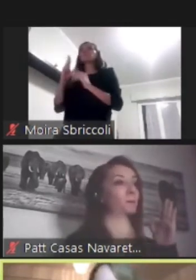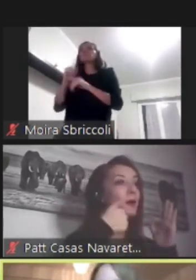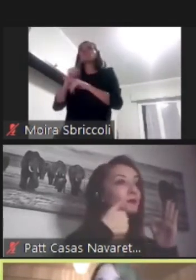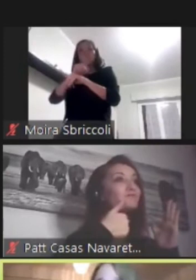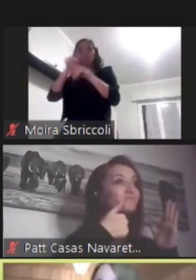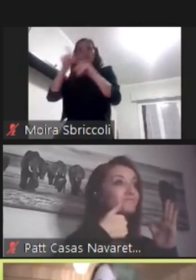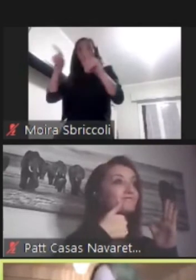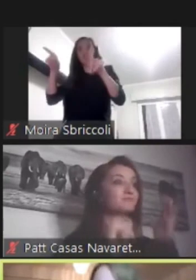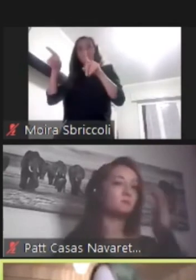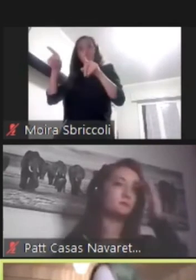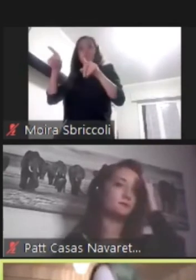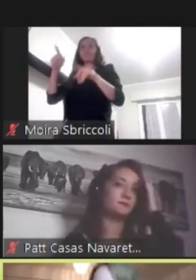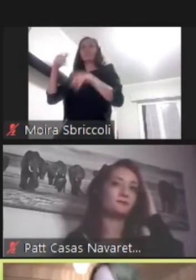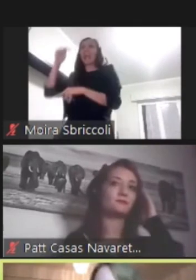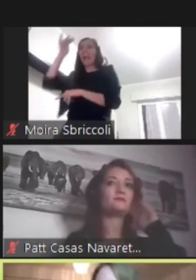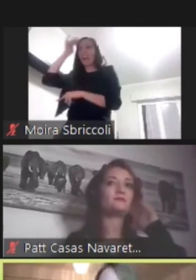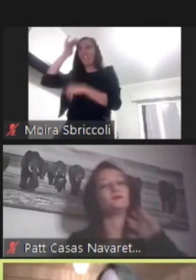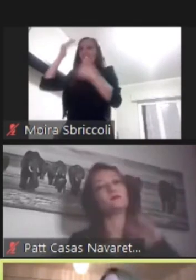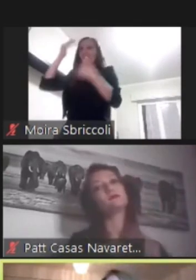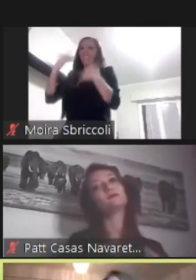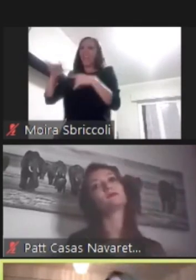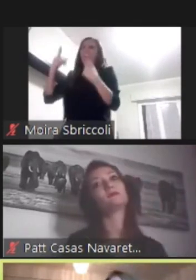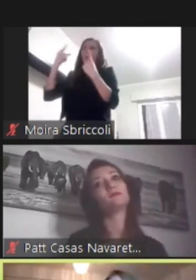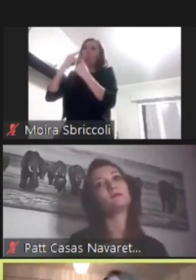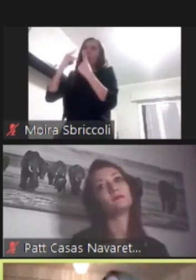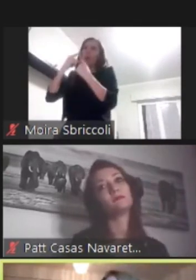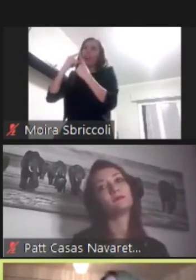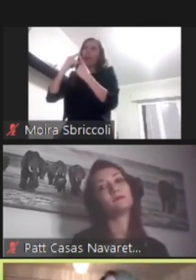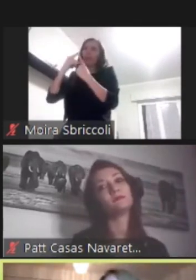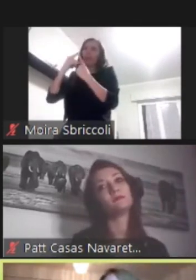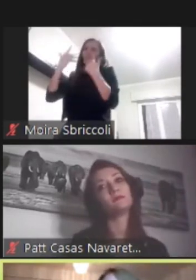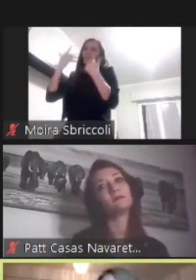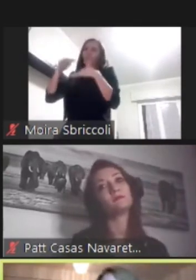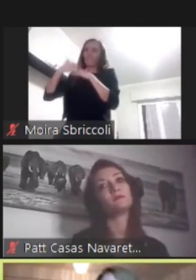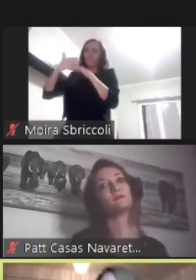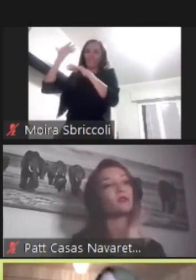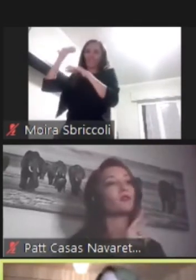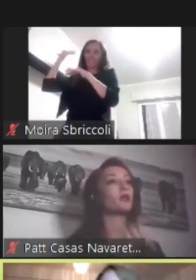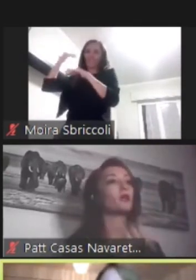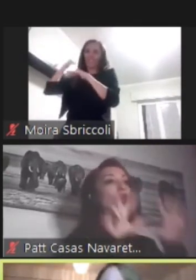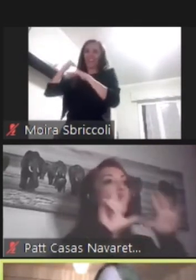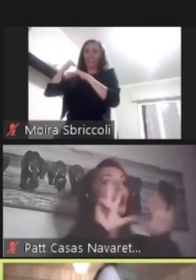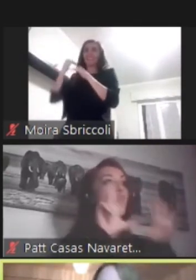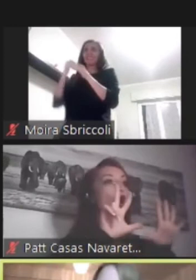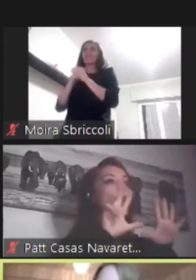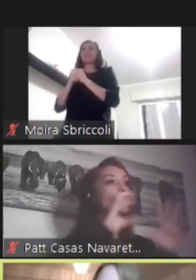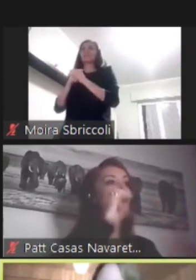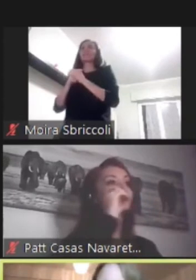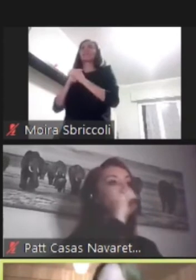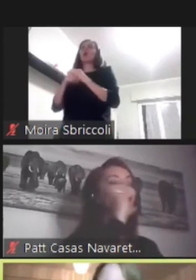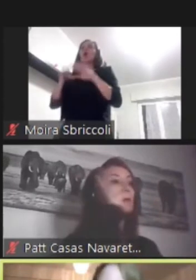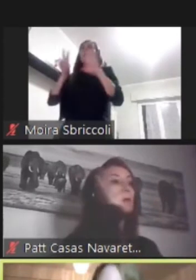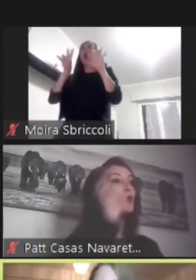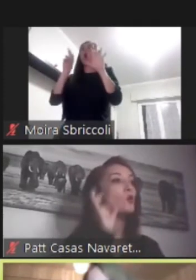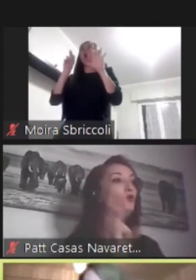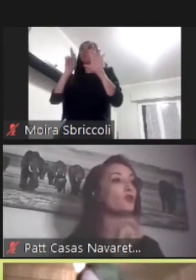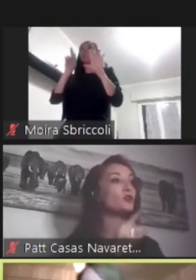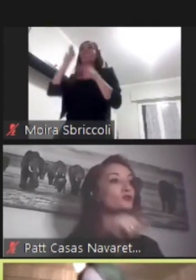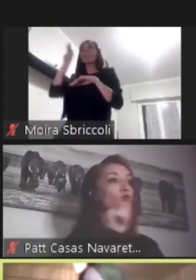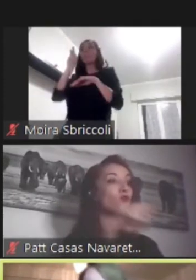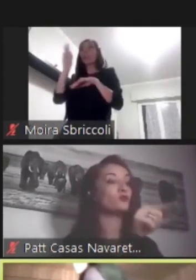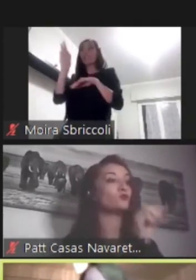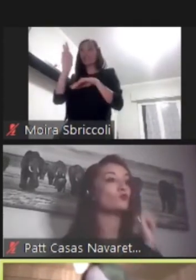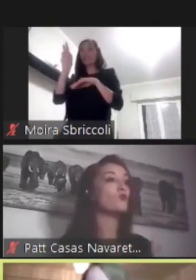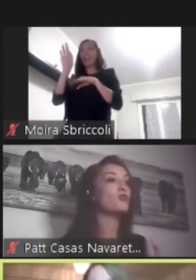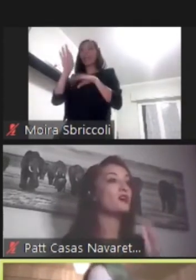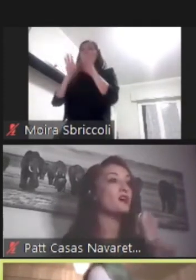80% of your immune system sits in your digestive system. So it is really, really